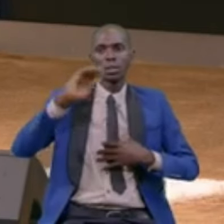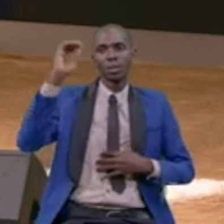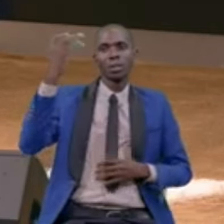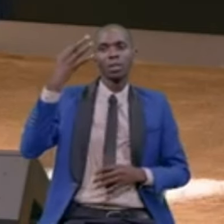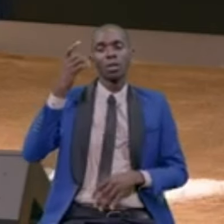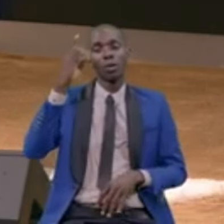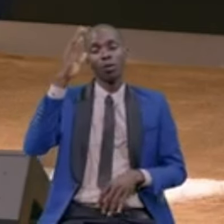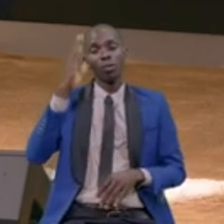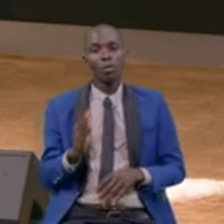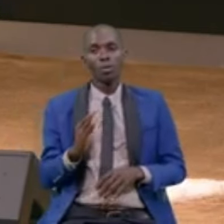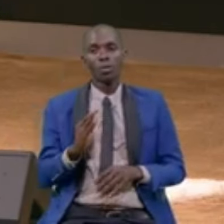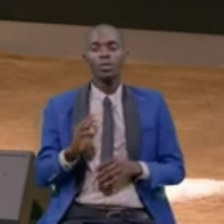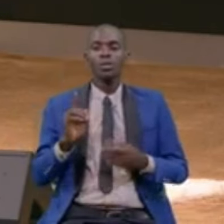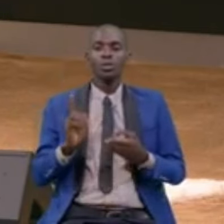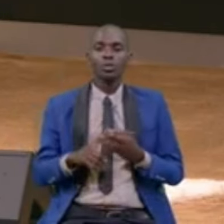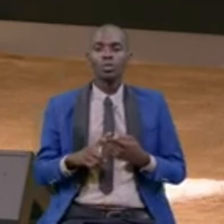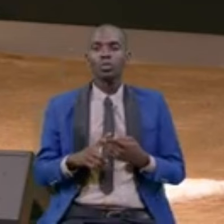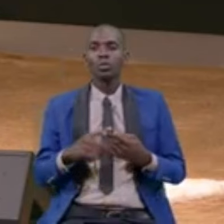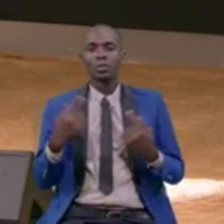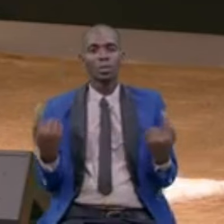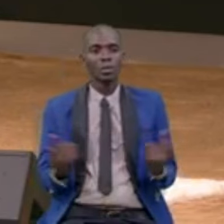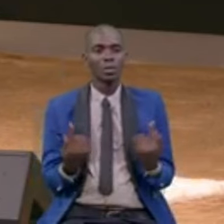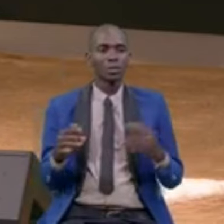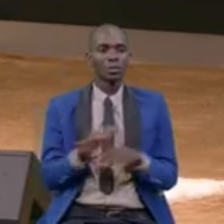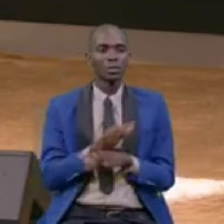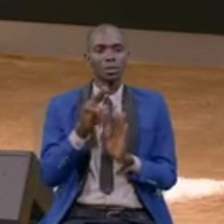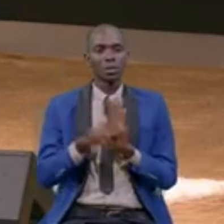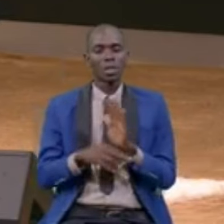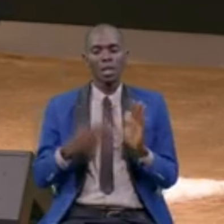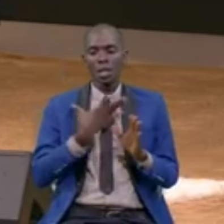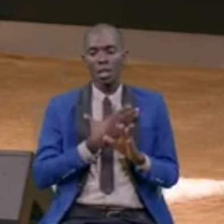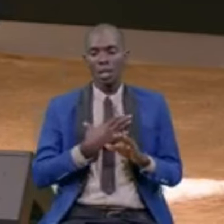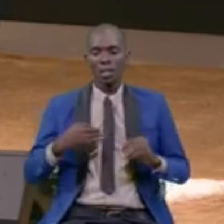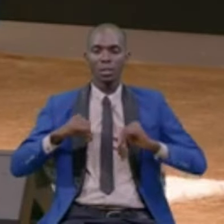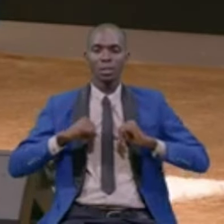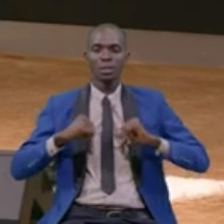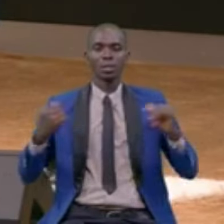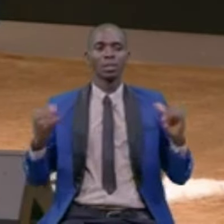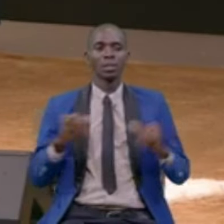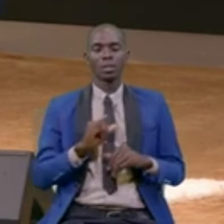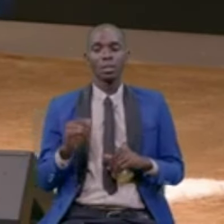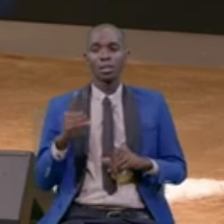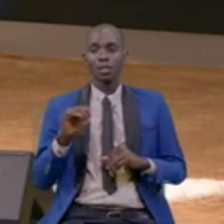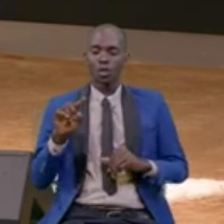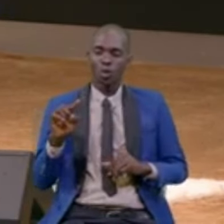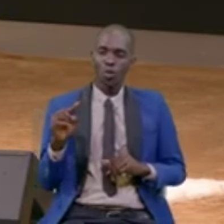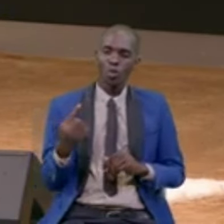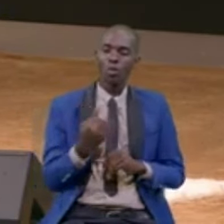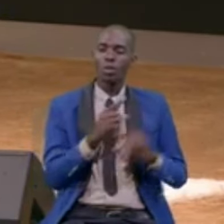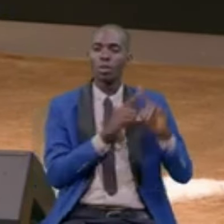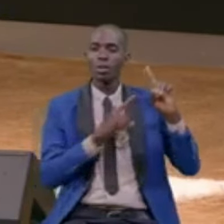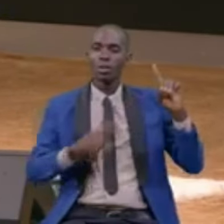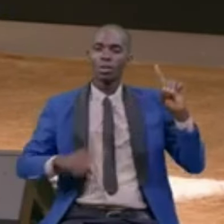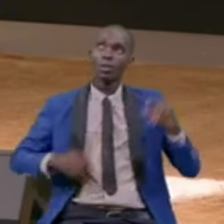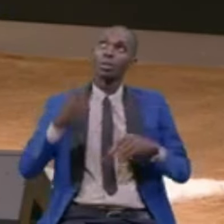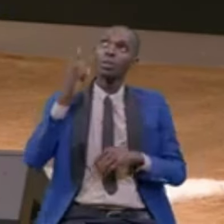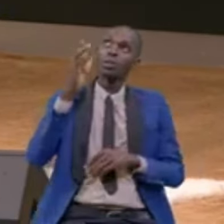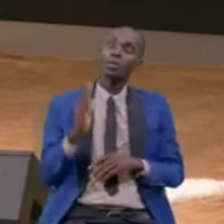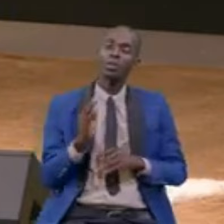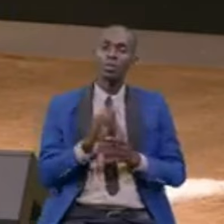into lasciviousness and denying the only Lord God. They